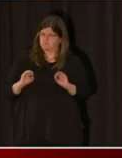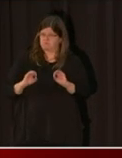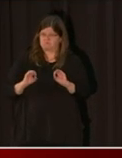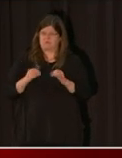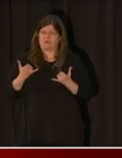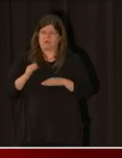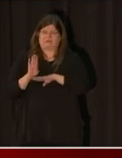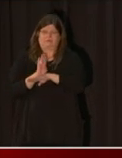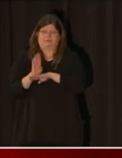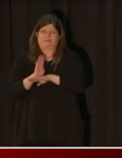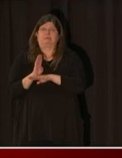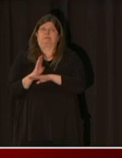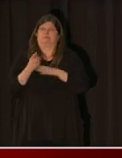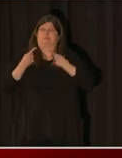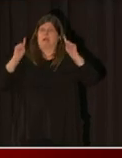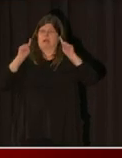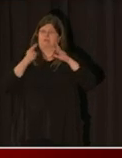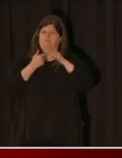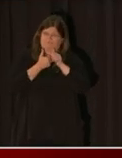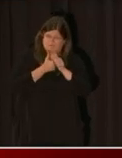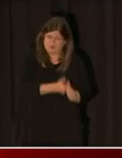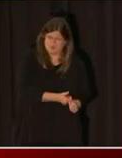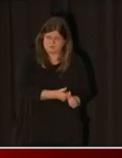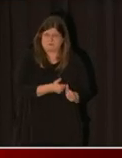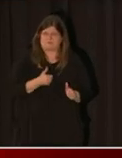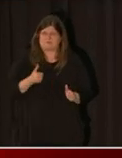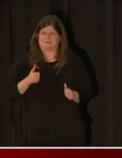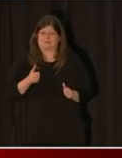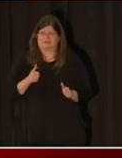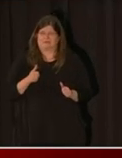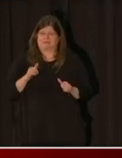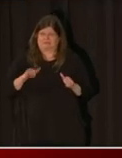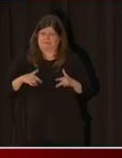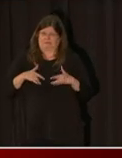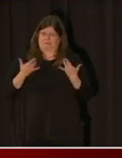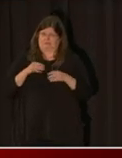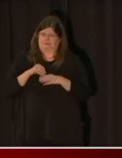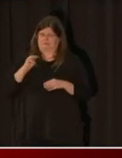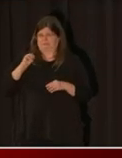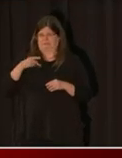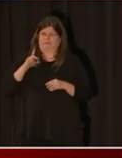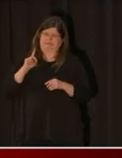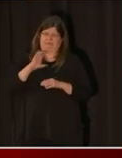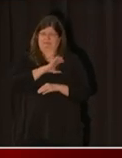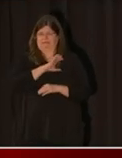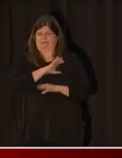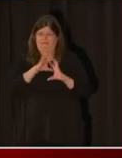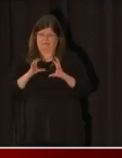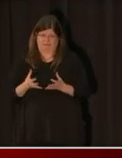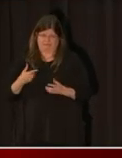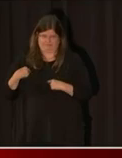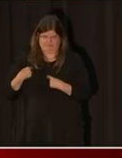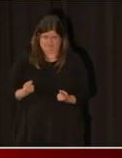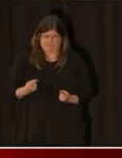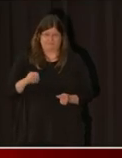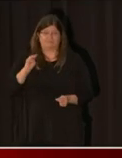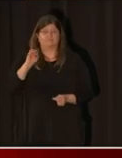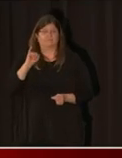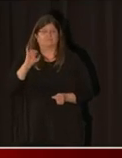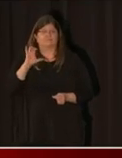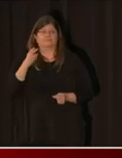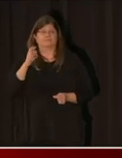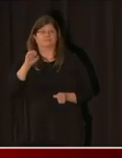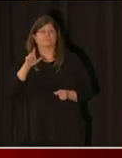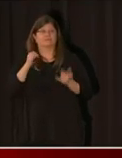that's what we have at MPD so far. Okay. Michelle? Thank you, Mayor. In many areas across the country